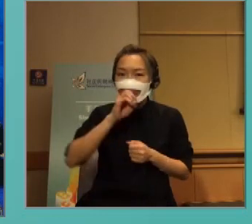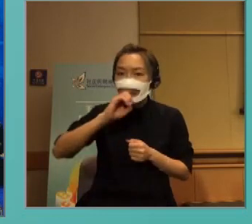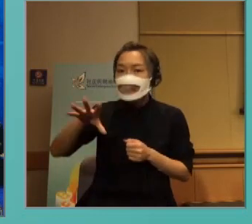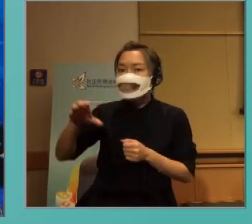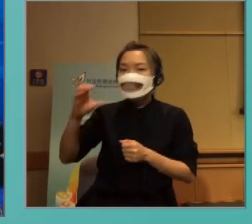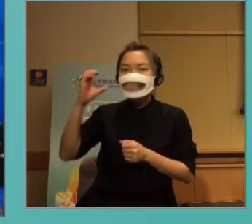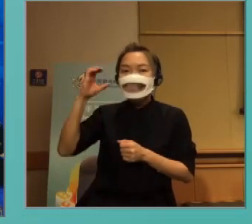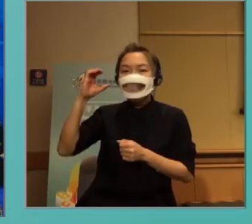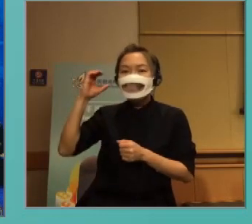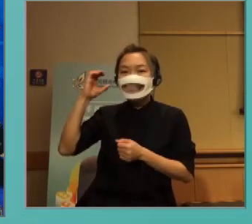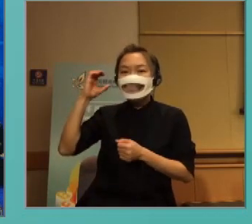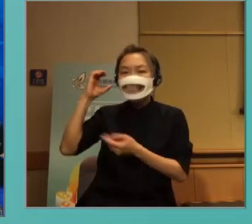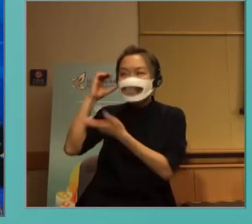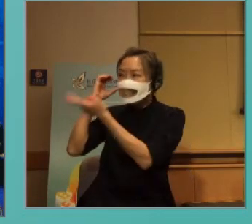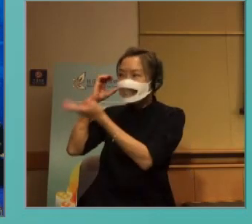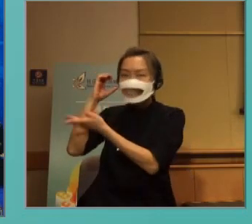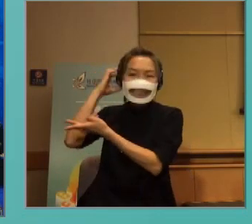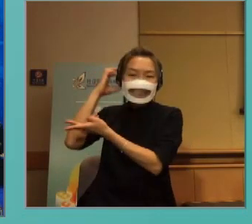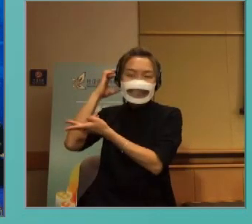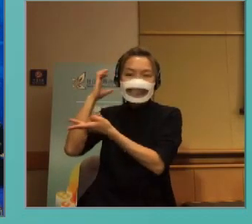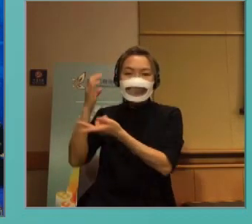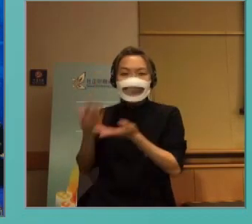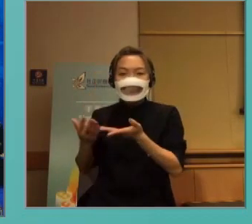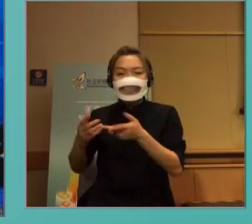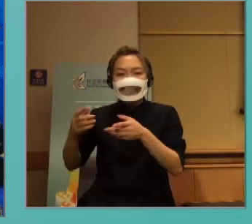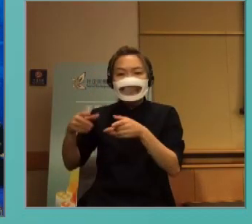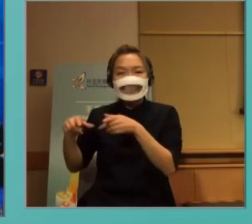challenges of NFT that lay person need to know?